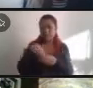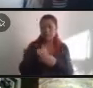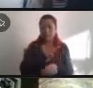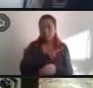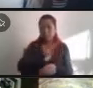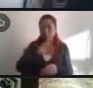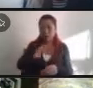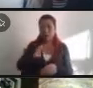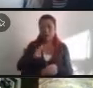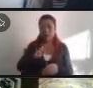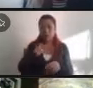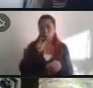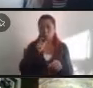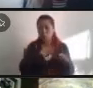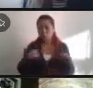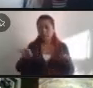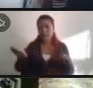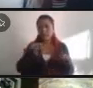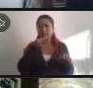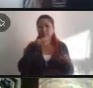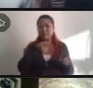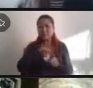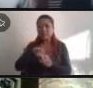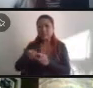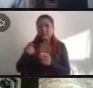expertise are, and